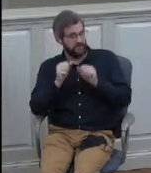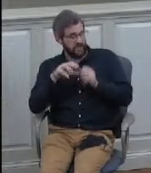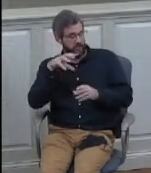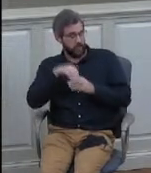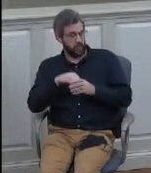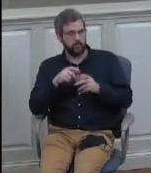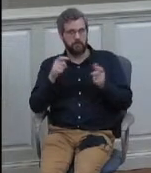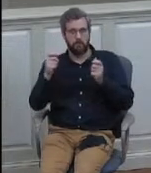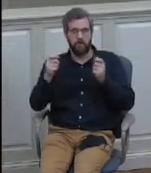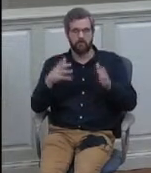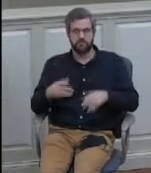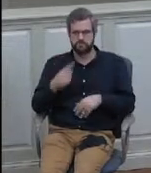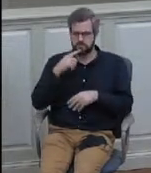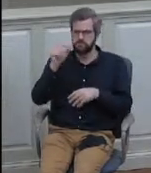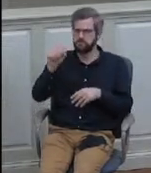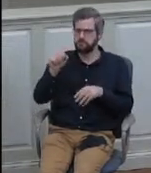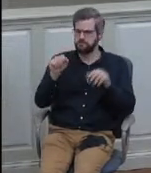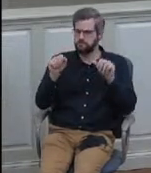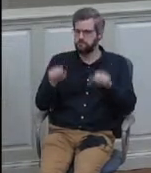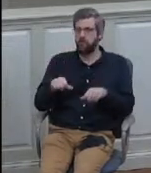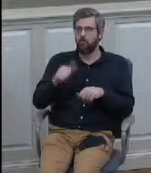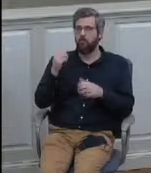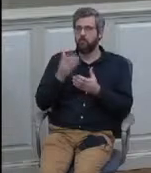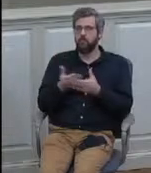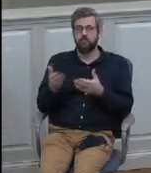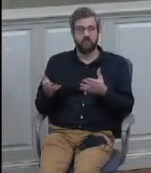yeah. And the other thing